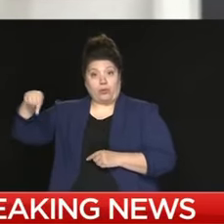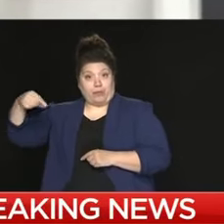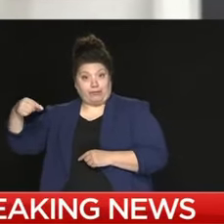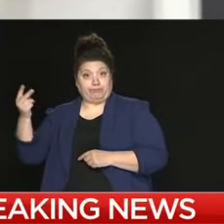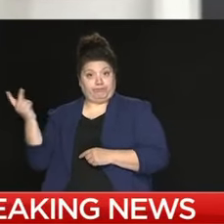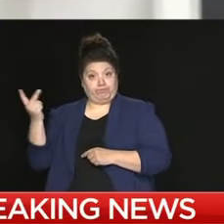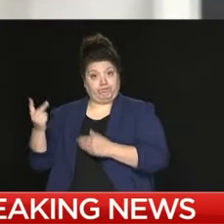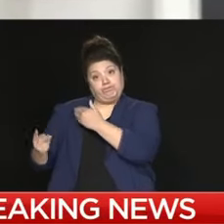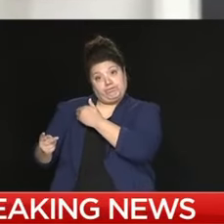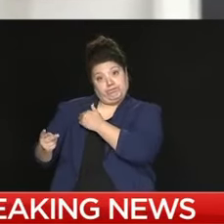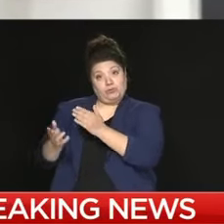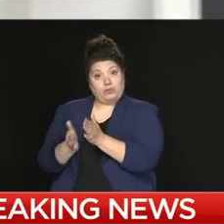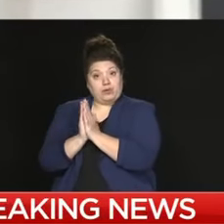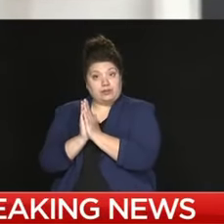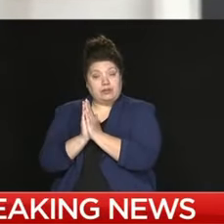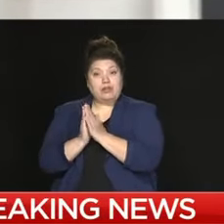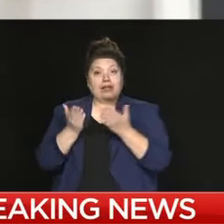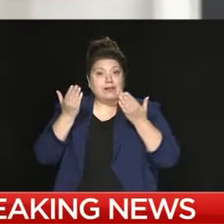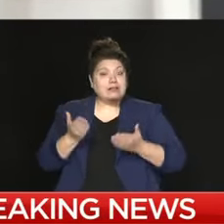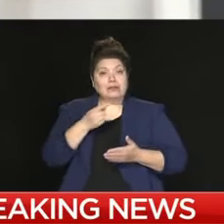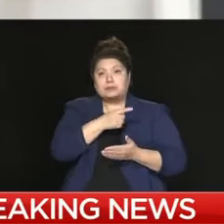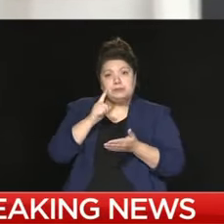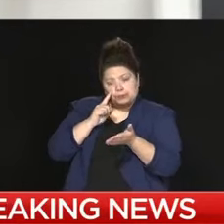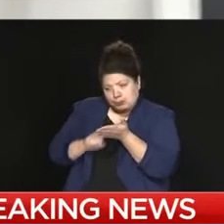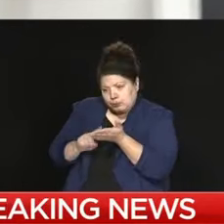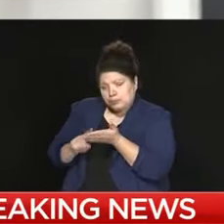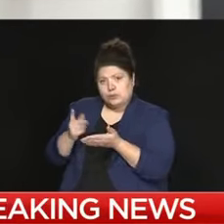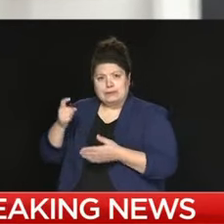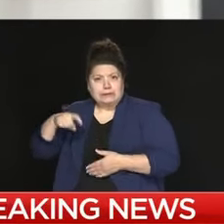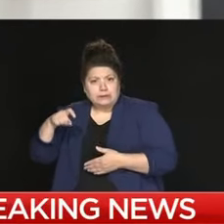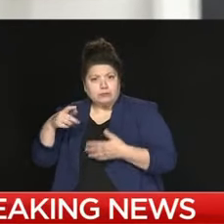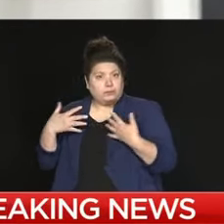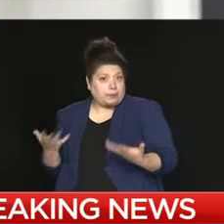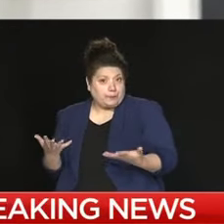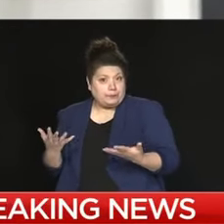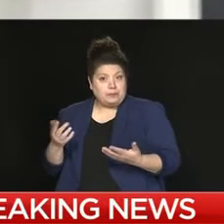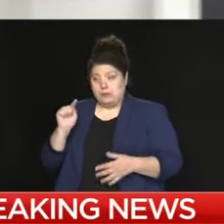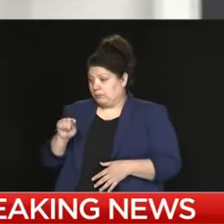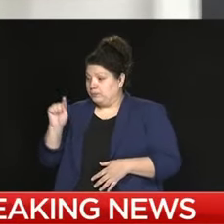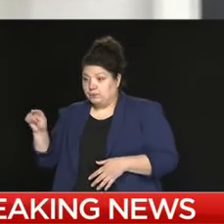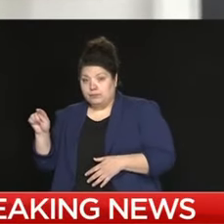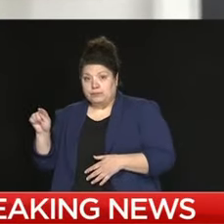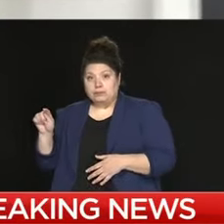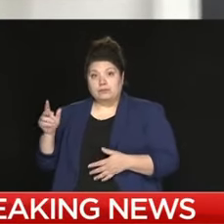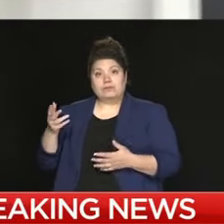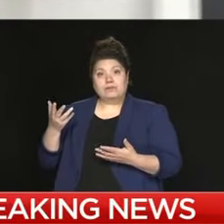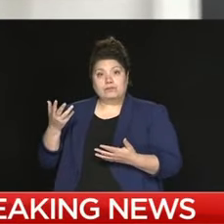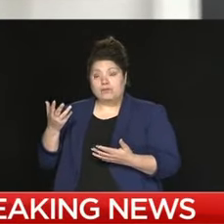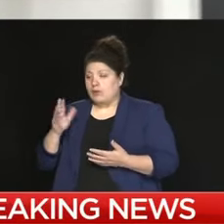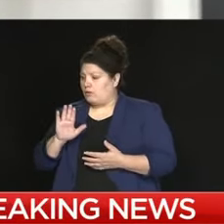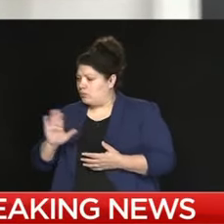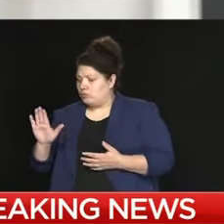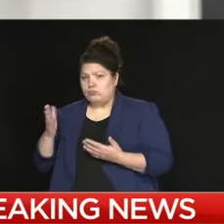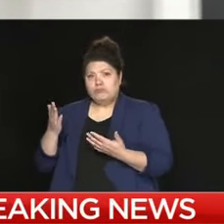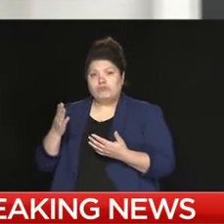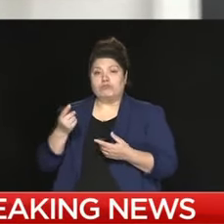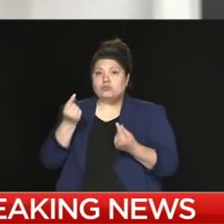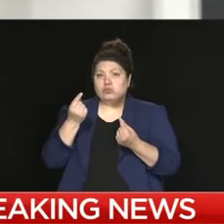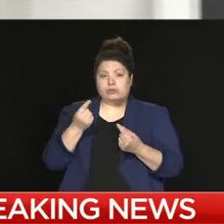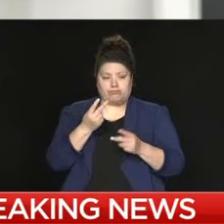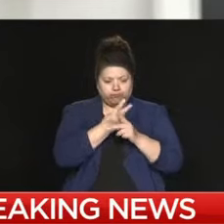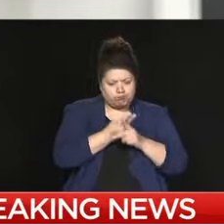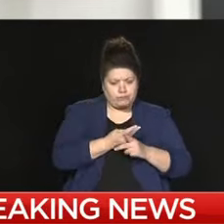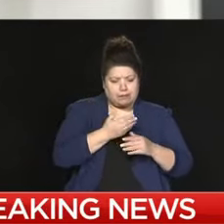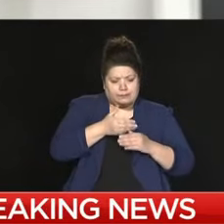Quebec. Reconnaissance work is underway in both provinces. We're identifying what needs to be done and mapping out next